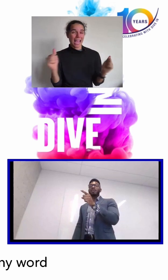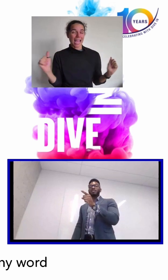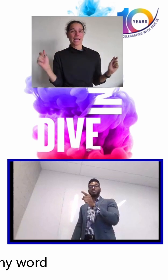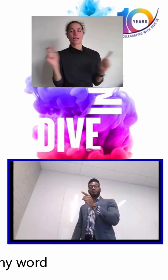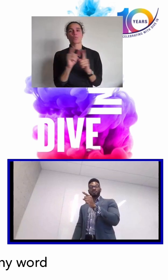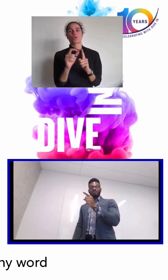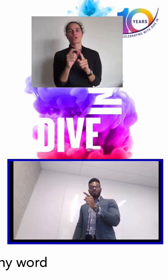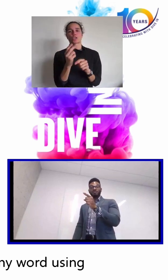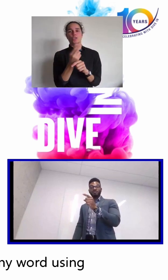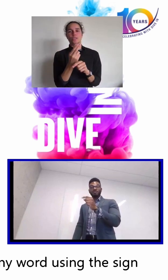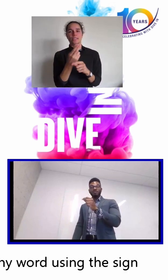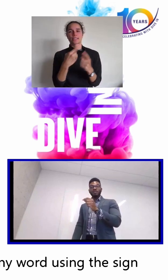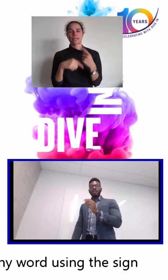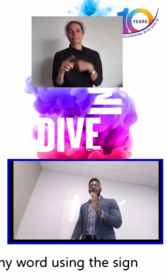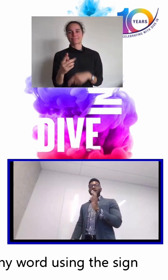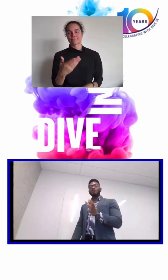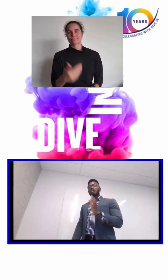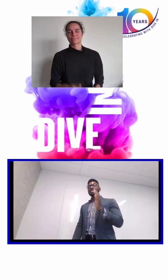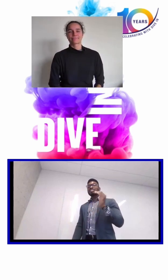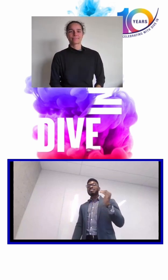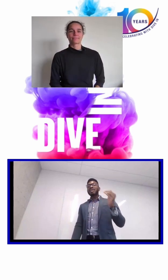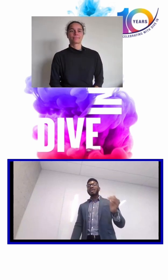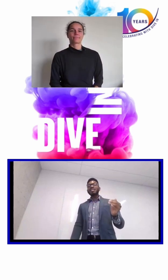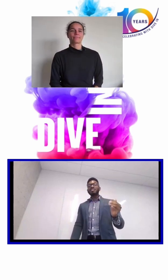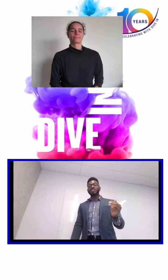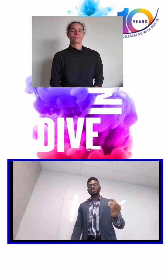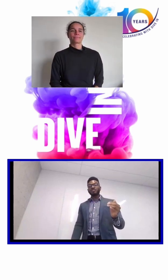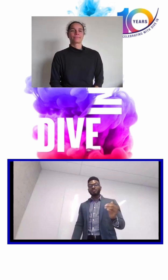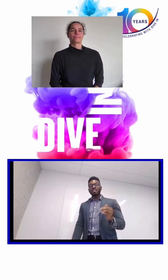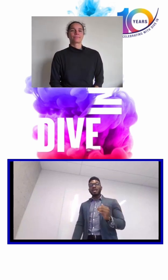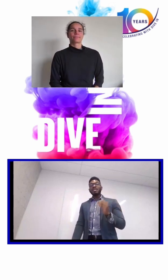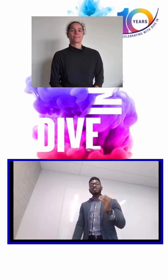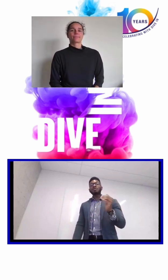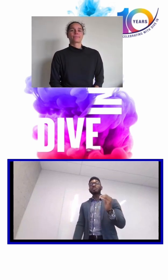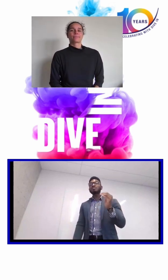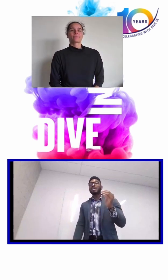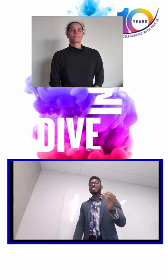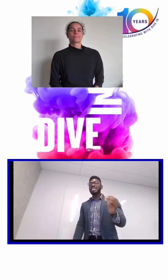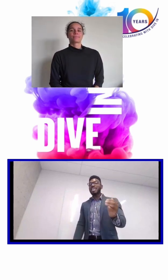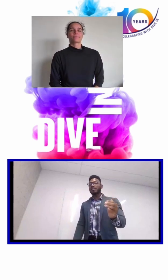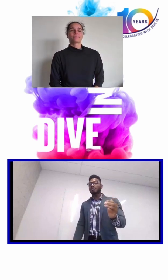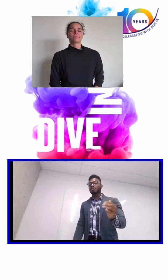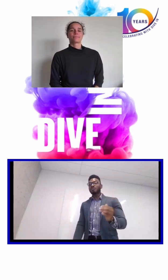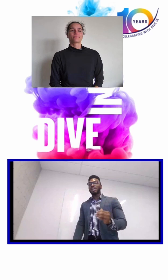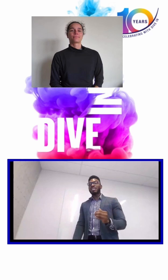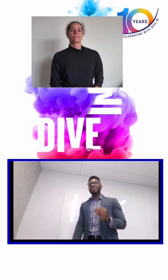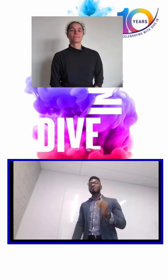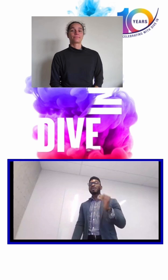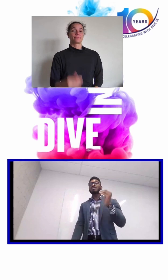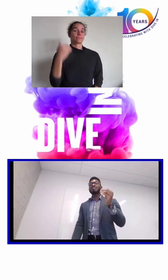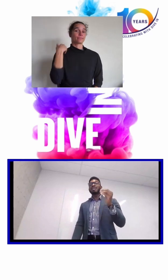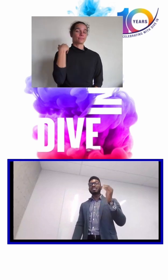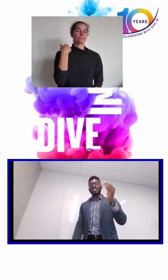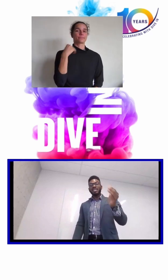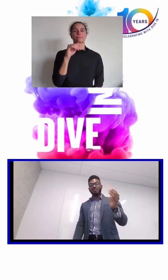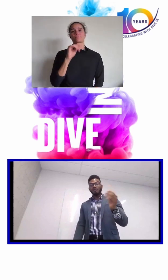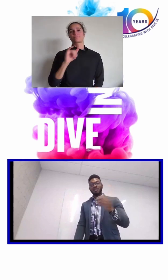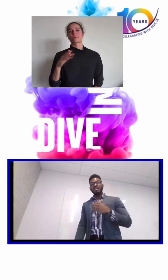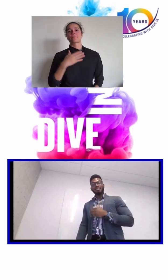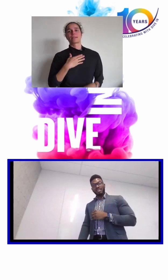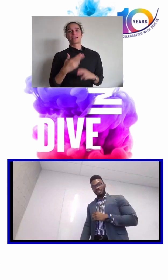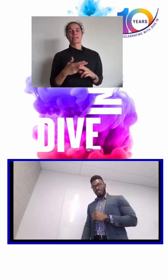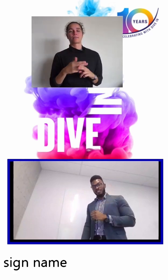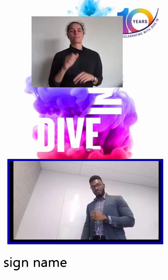using the sign. What I did earlier, I spelled my name before I gave my sign